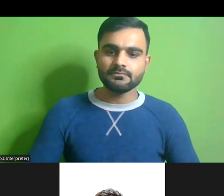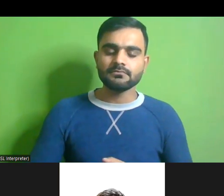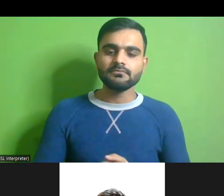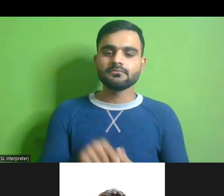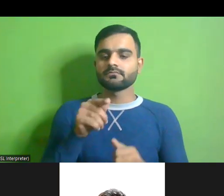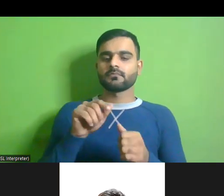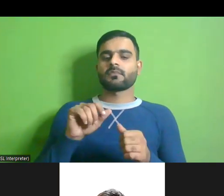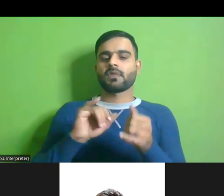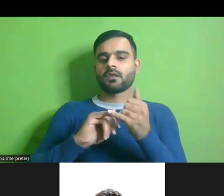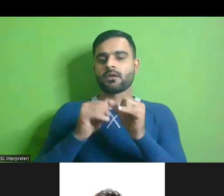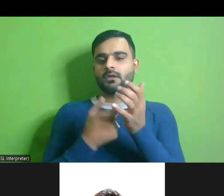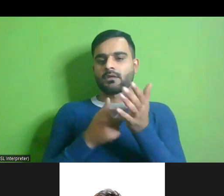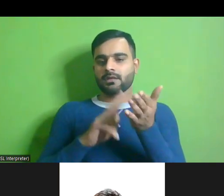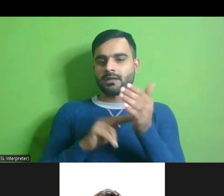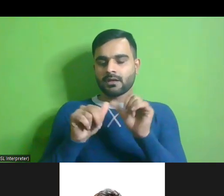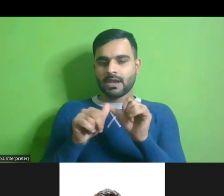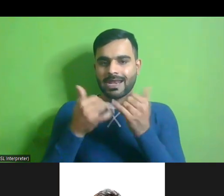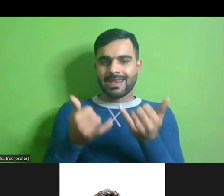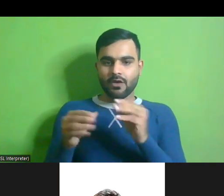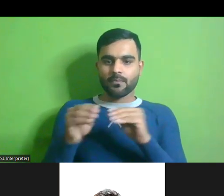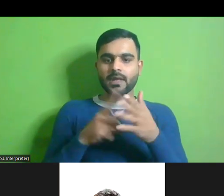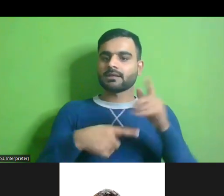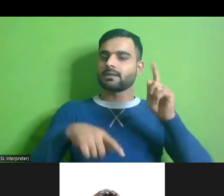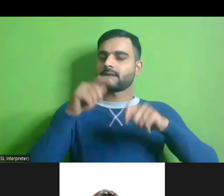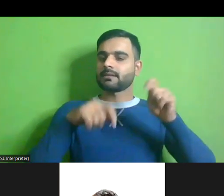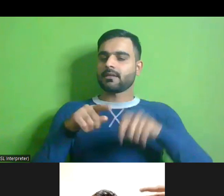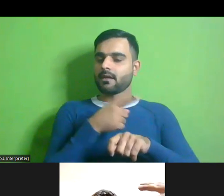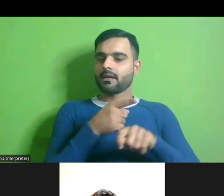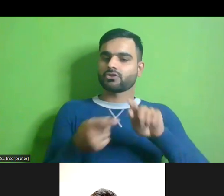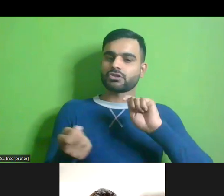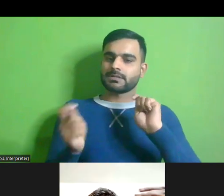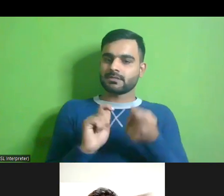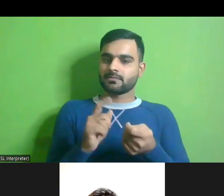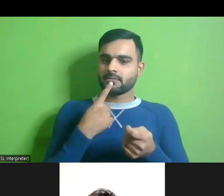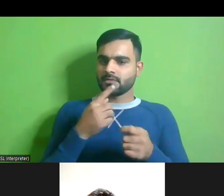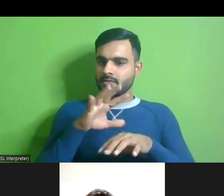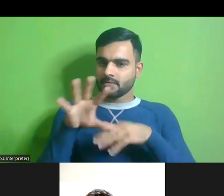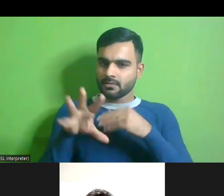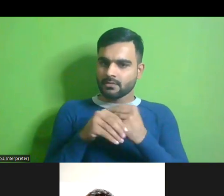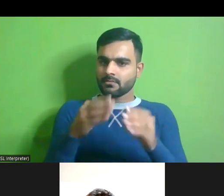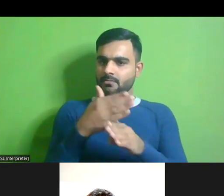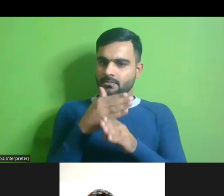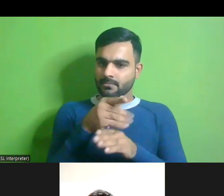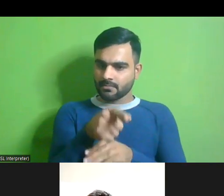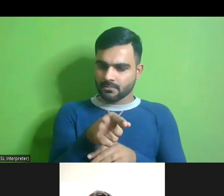that Sarna movement, which is happening in right now in Jharkhand. Is it also a part of this